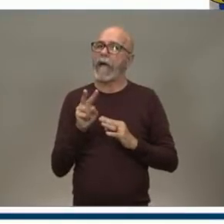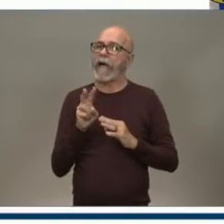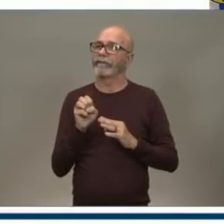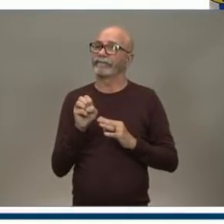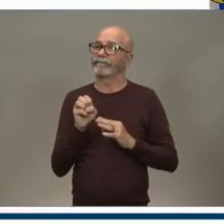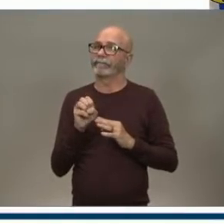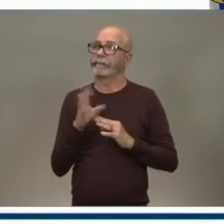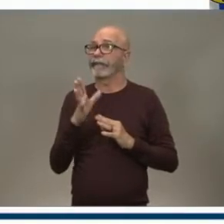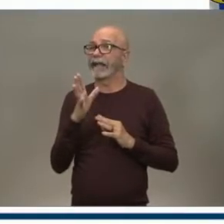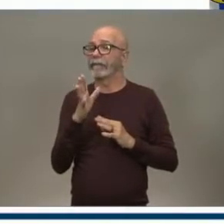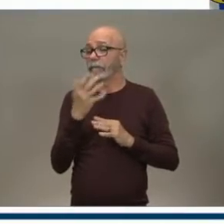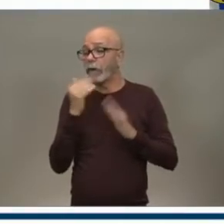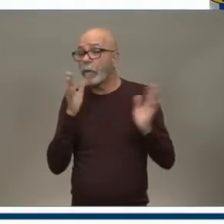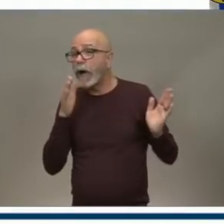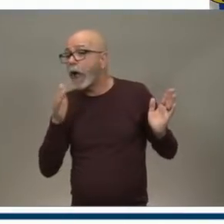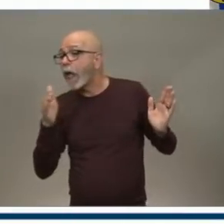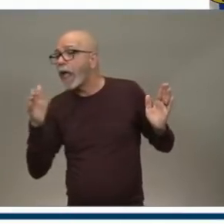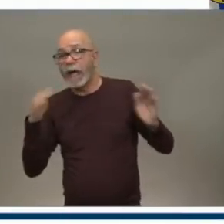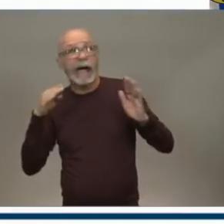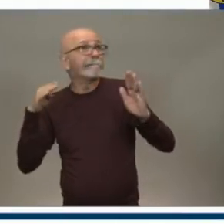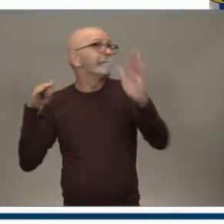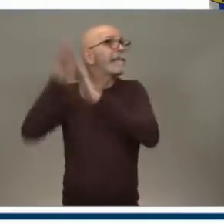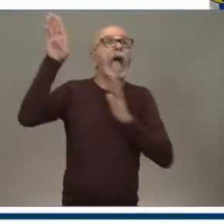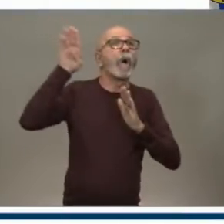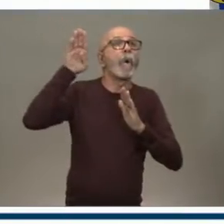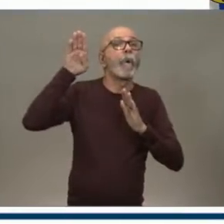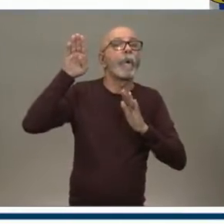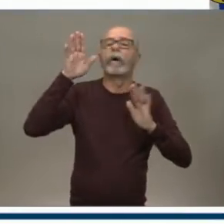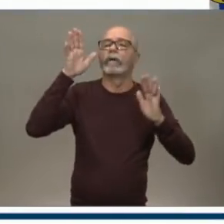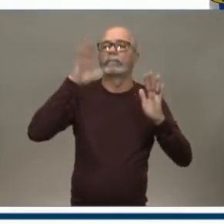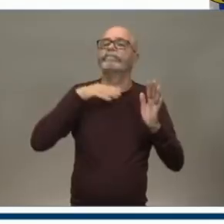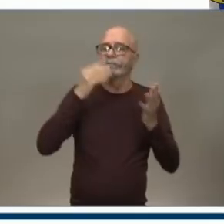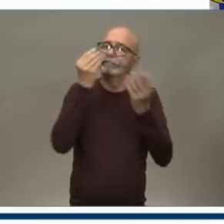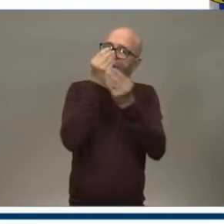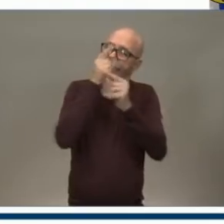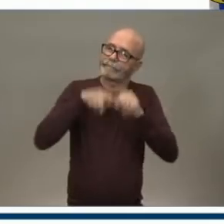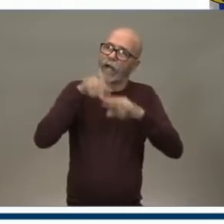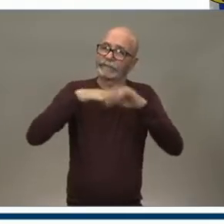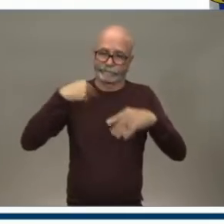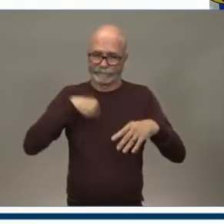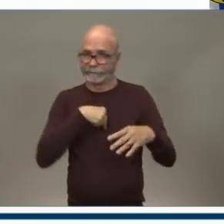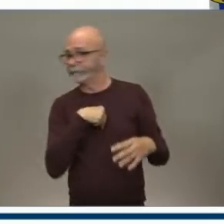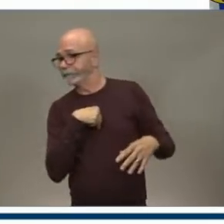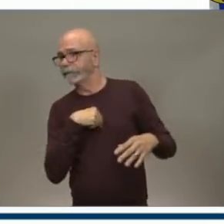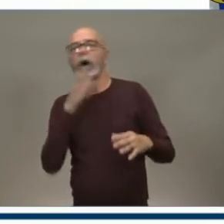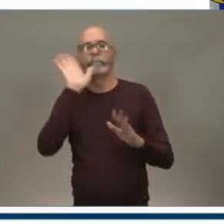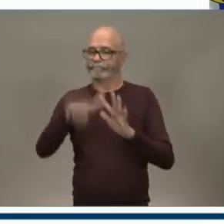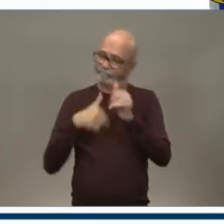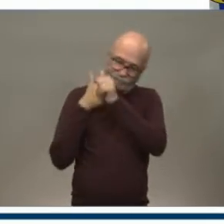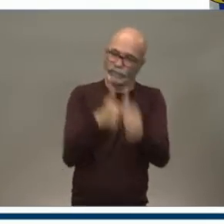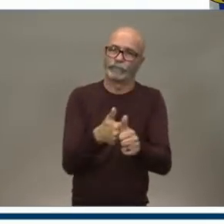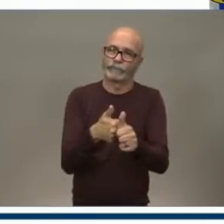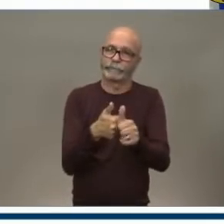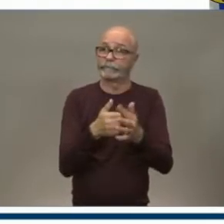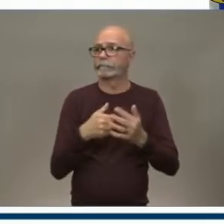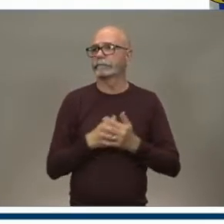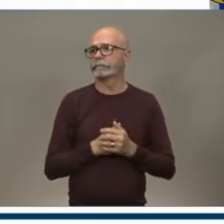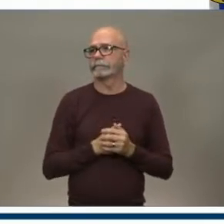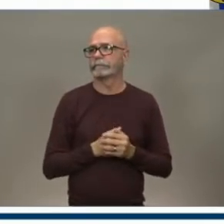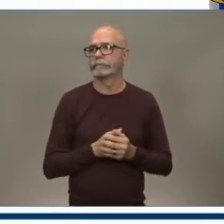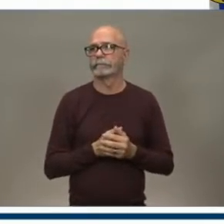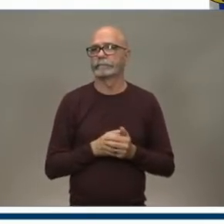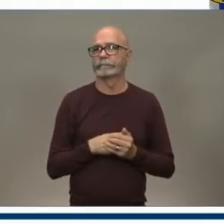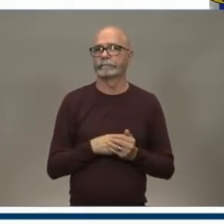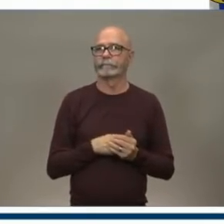you mentioned with the school plan and our three-phased approach, which is available on the government website with the different blended learning and